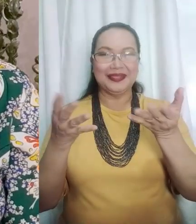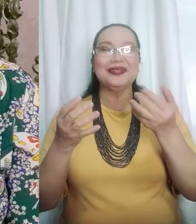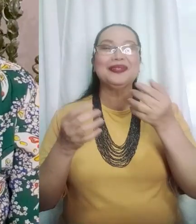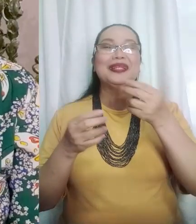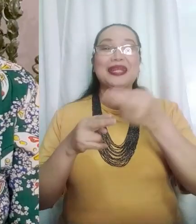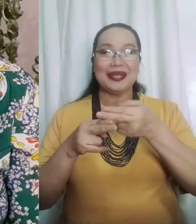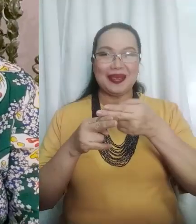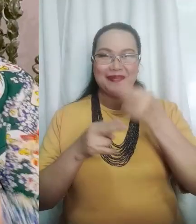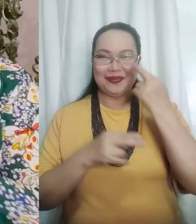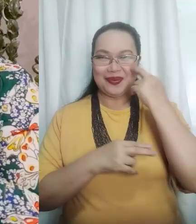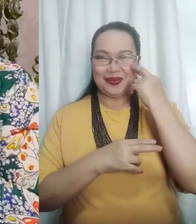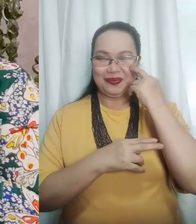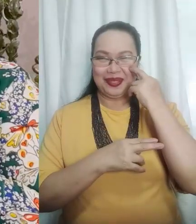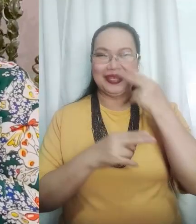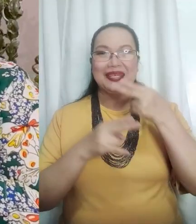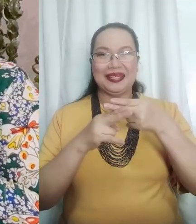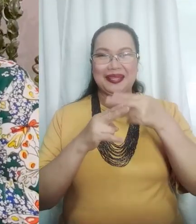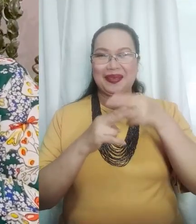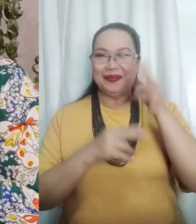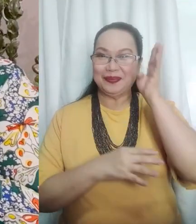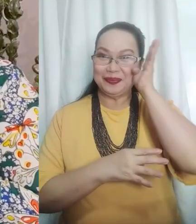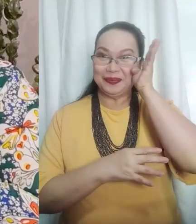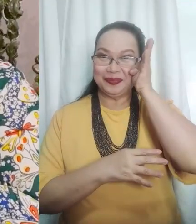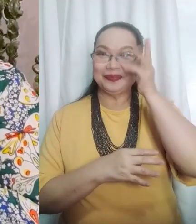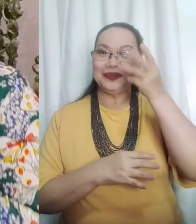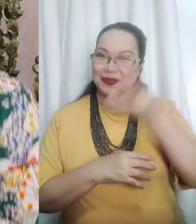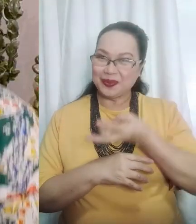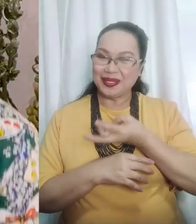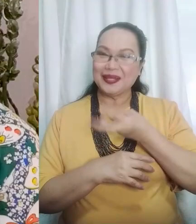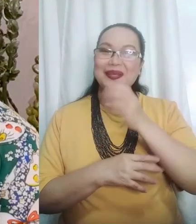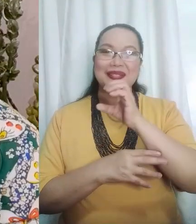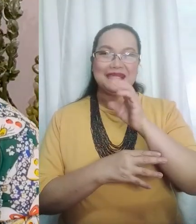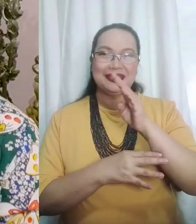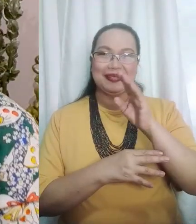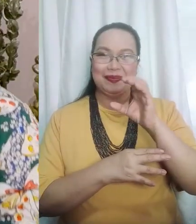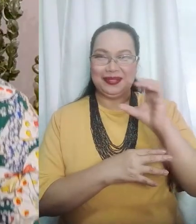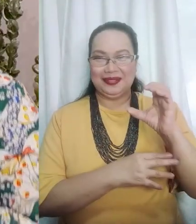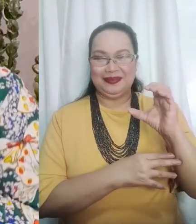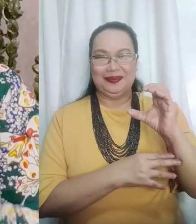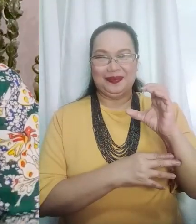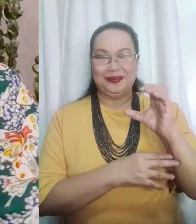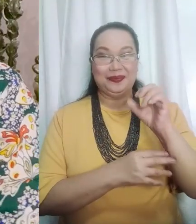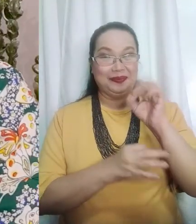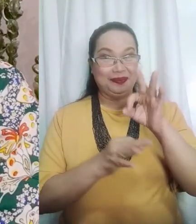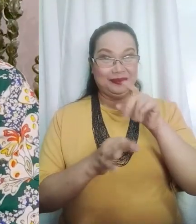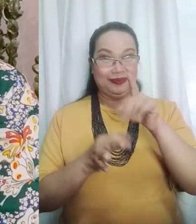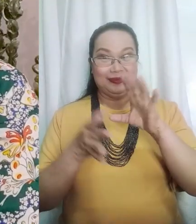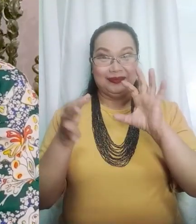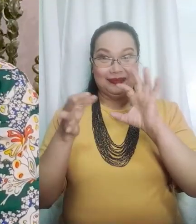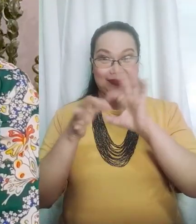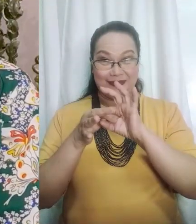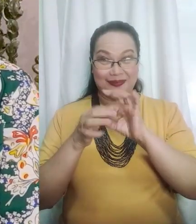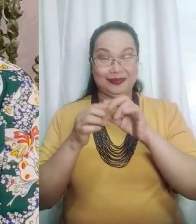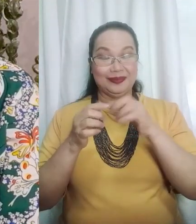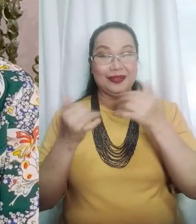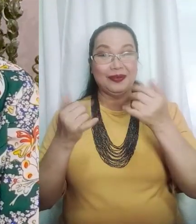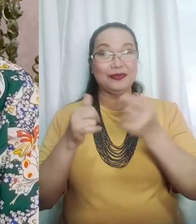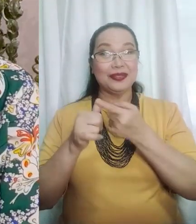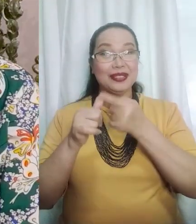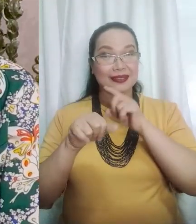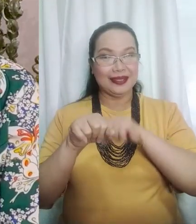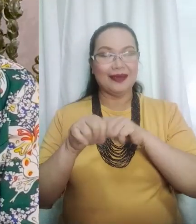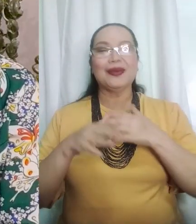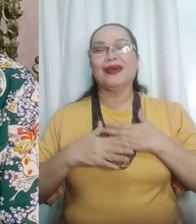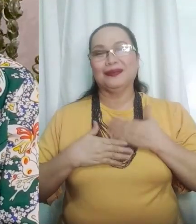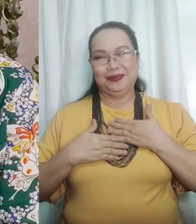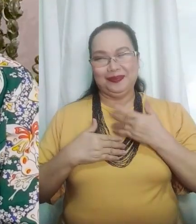everyone. I'm Ronnie. I'm Berlin. Welcome to CCBC. If you're joining us for the first time, we're